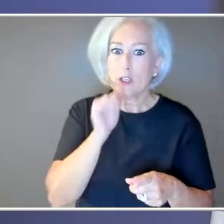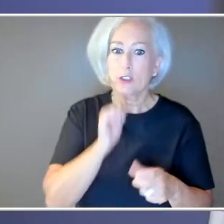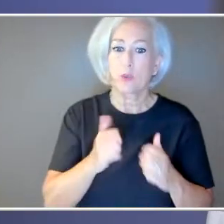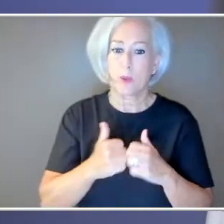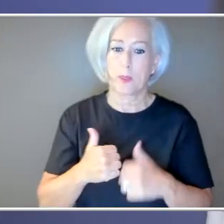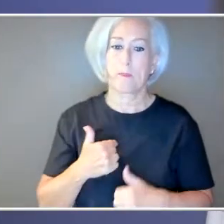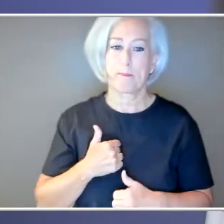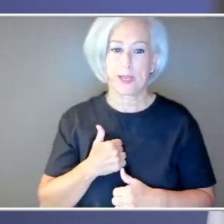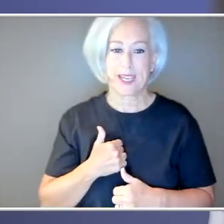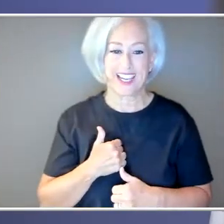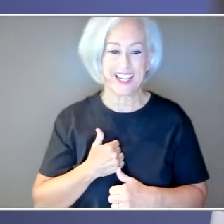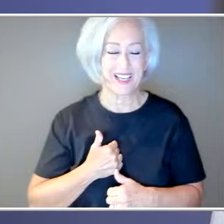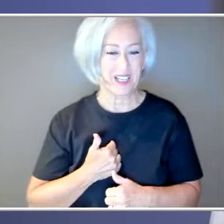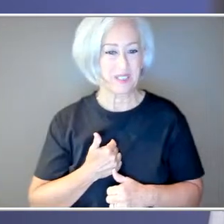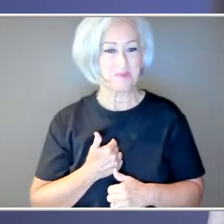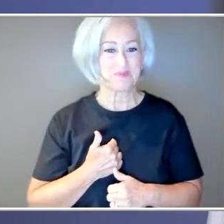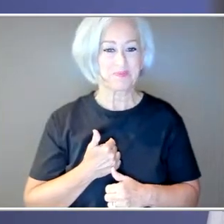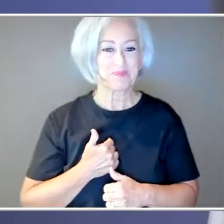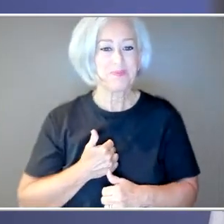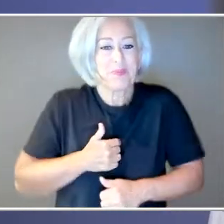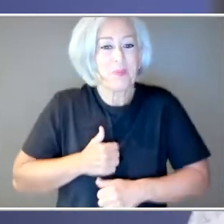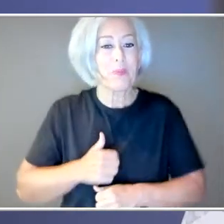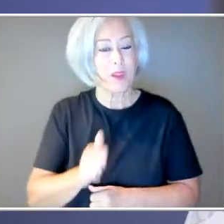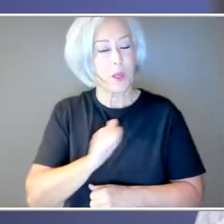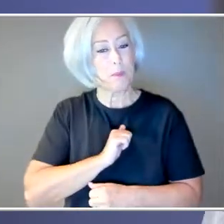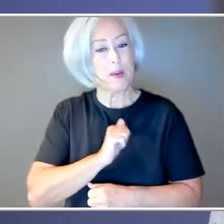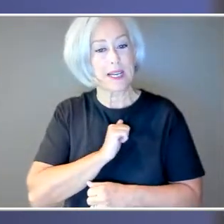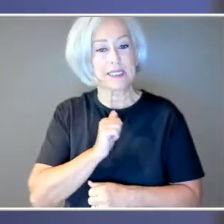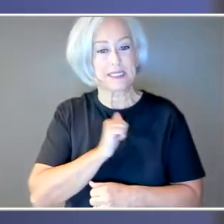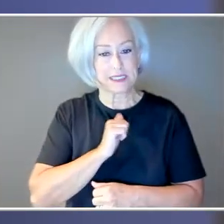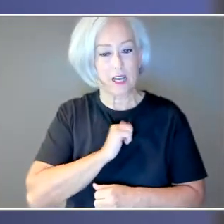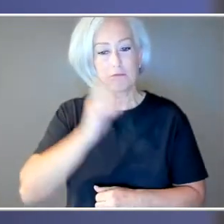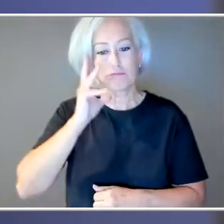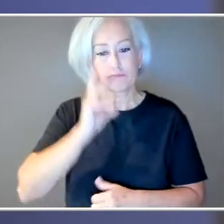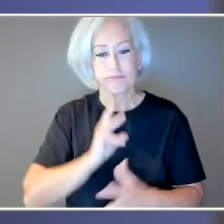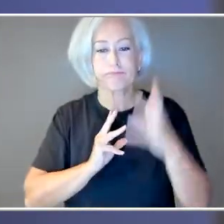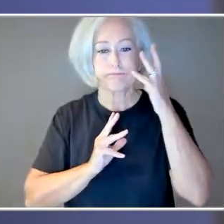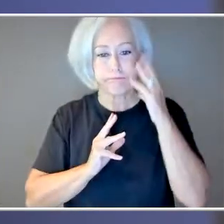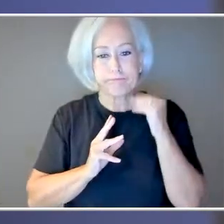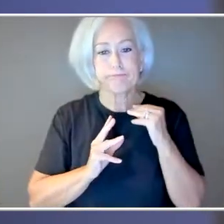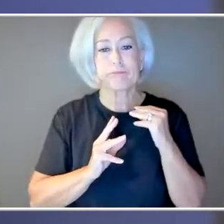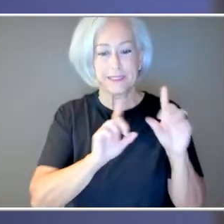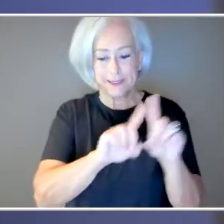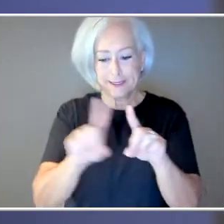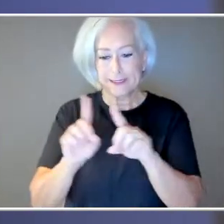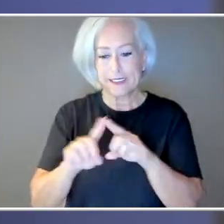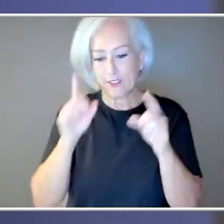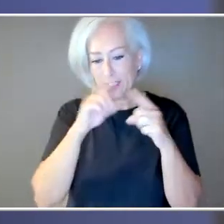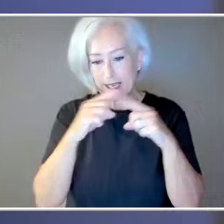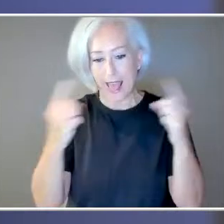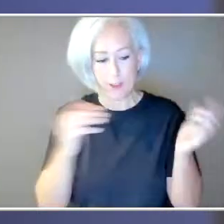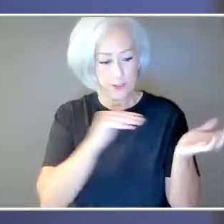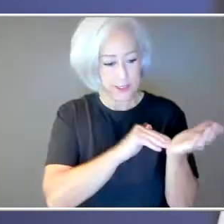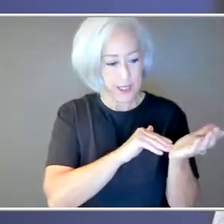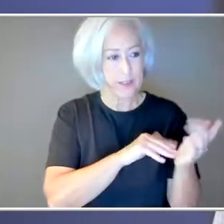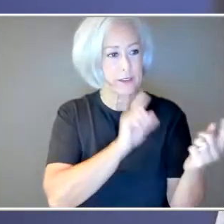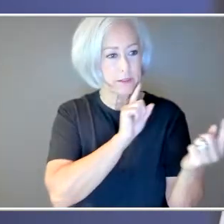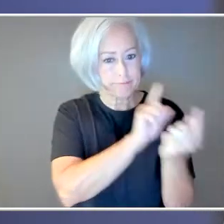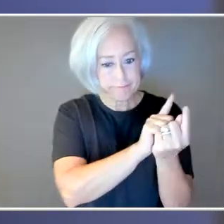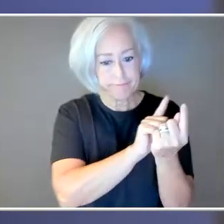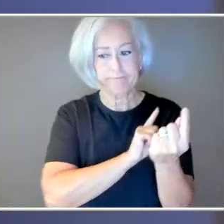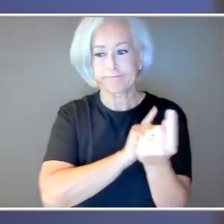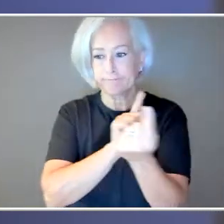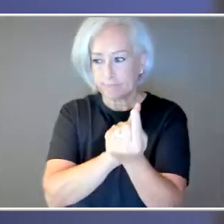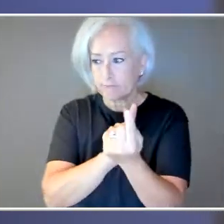of going through a lot of different allergists to find someone that listens and